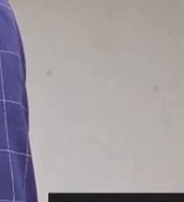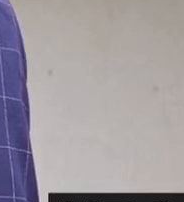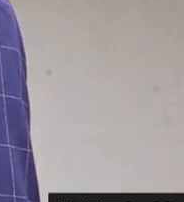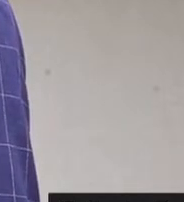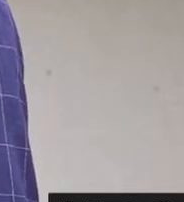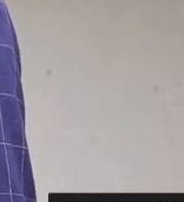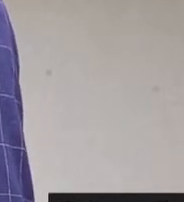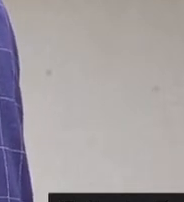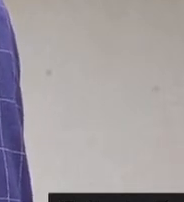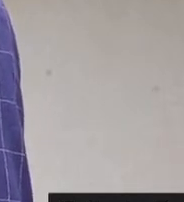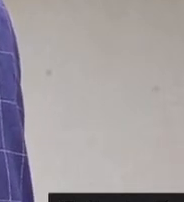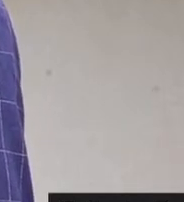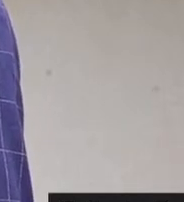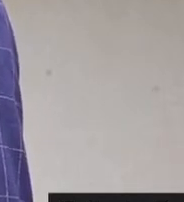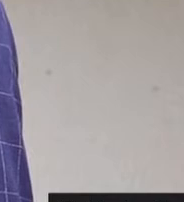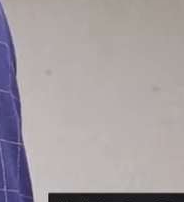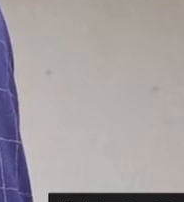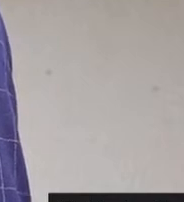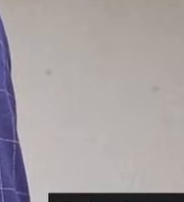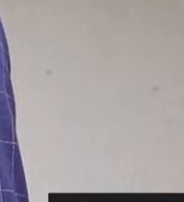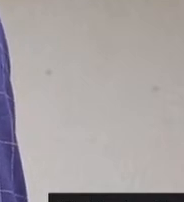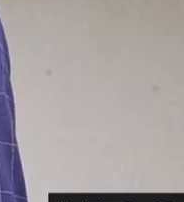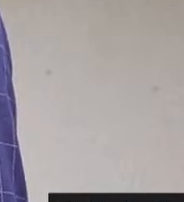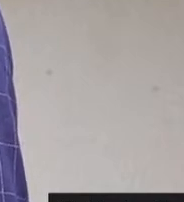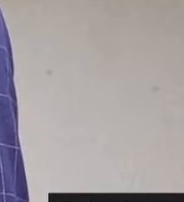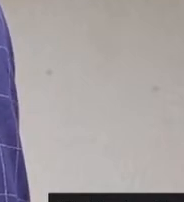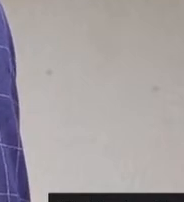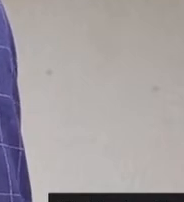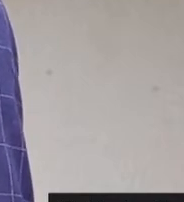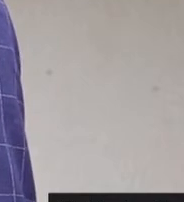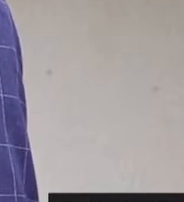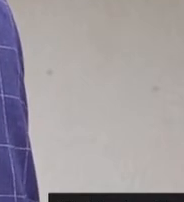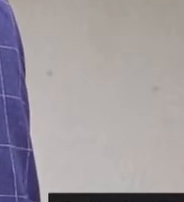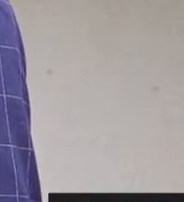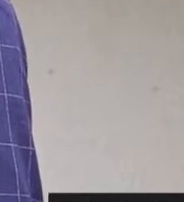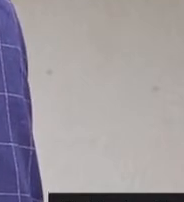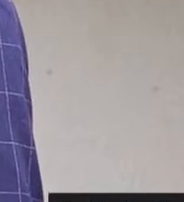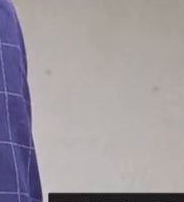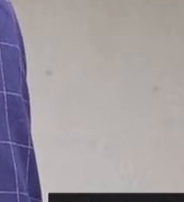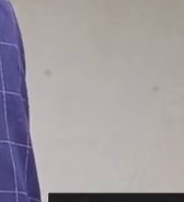Mabale, Mpanga, Igara, Kayonza, Igara including Buhwejo,